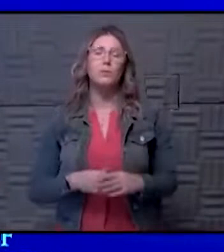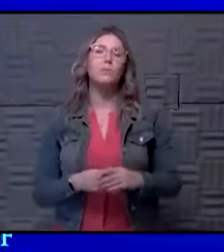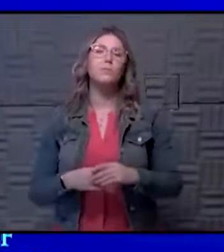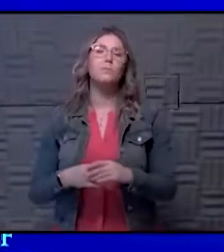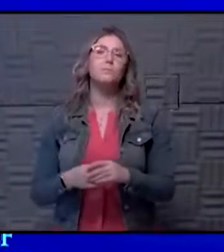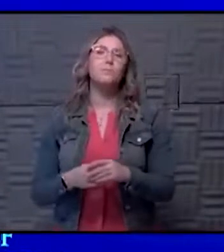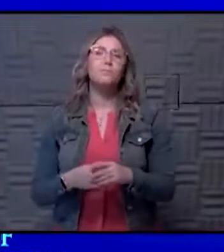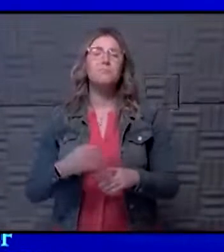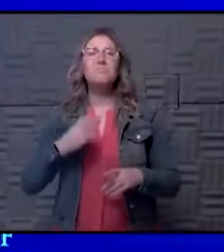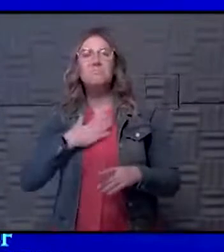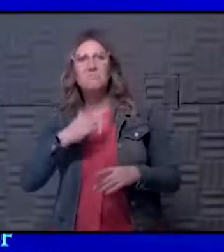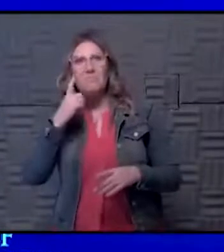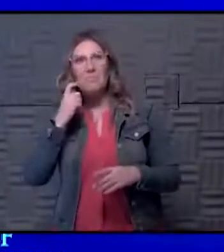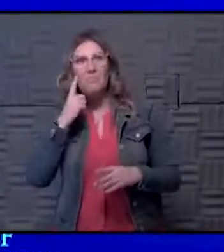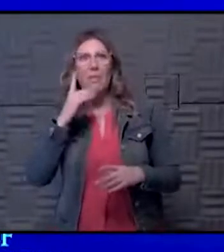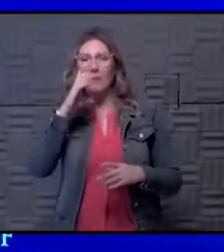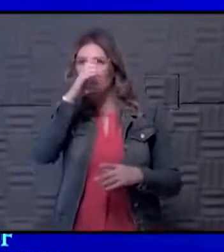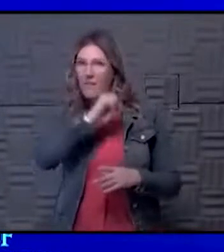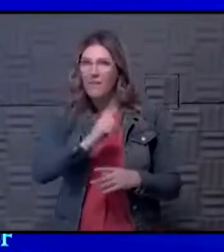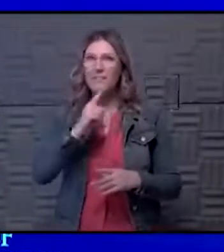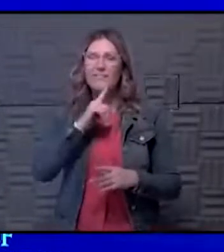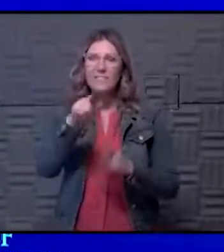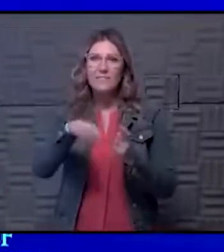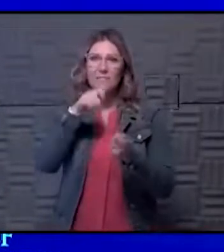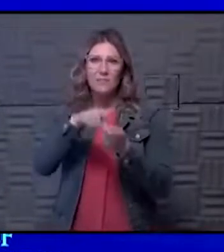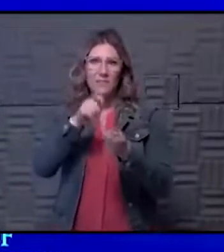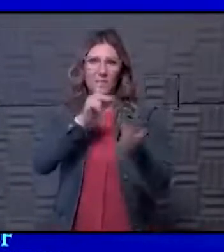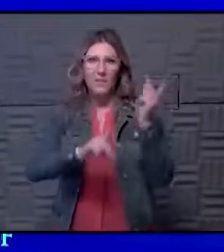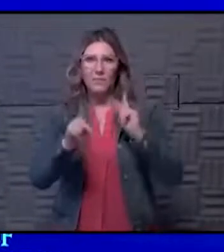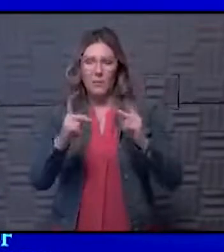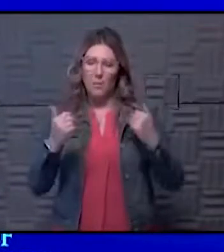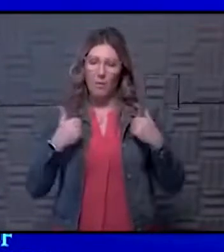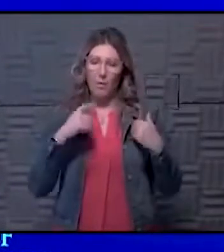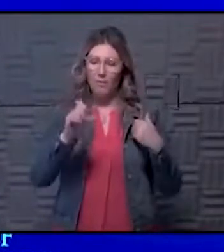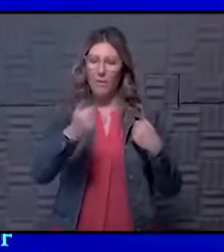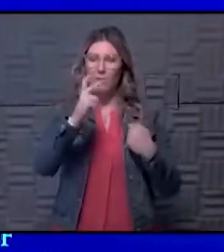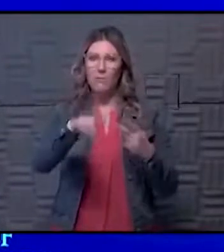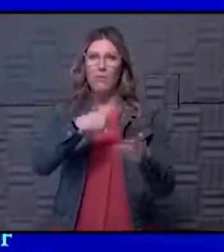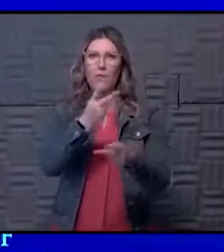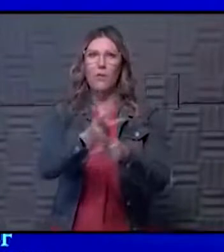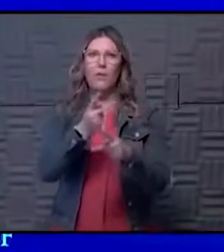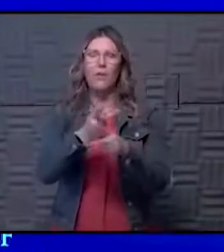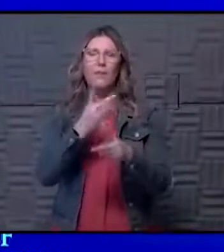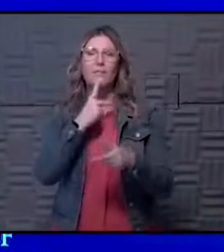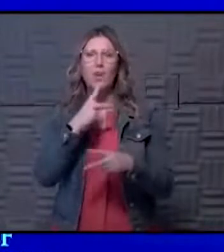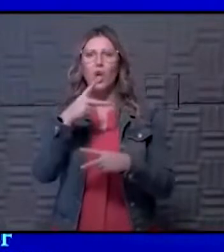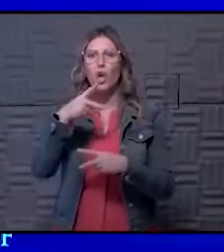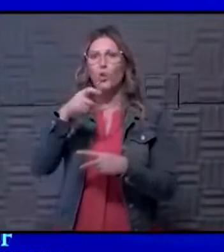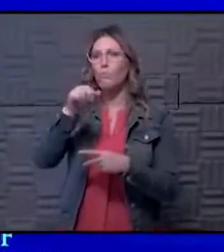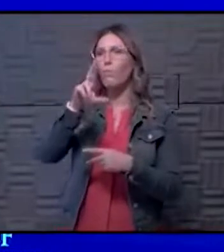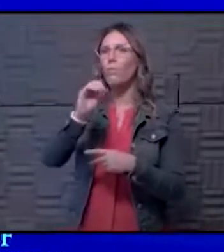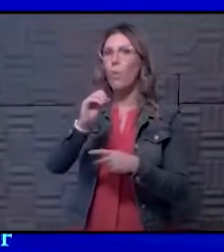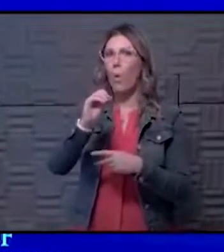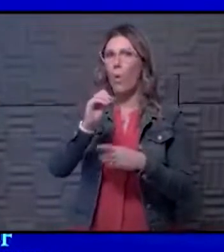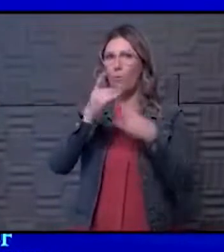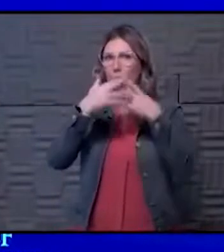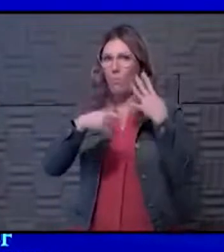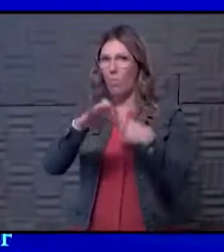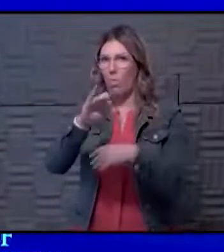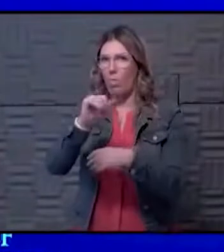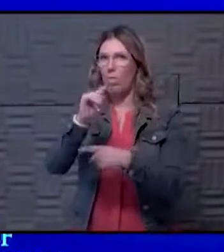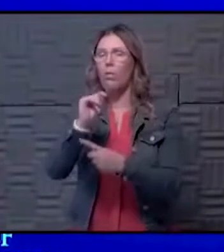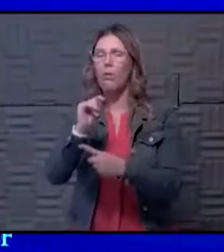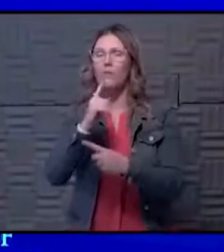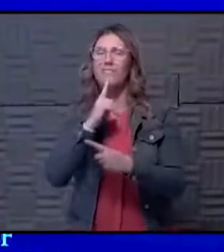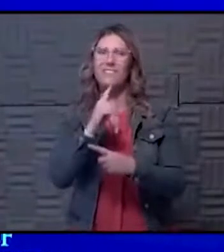guess that this is pretty specific to people who have other types of potential prothrombotic states. I'm not sure